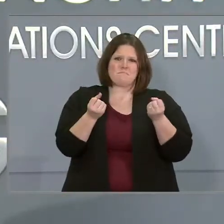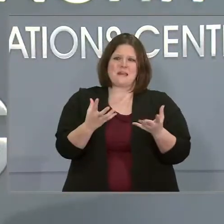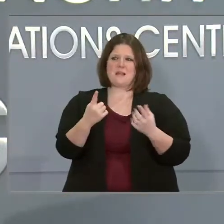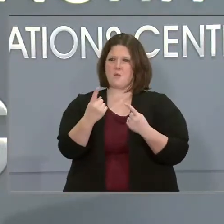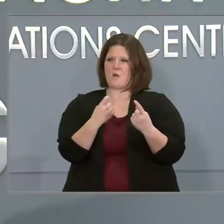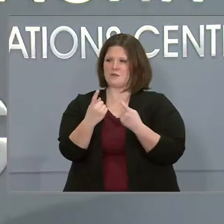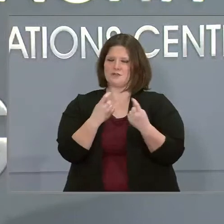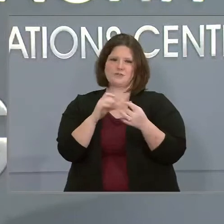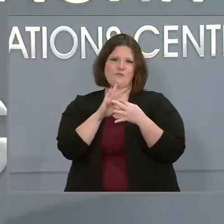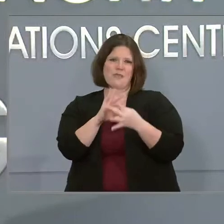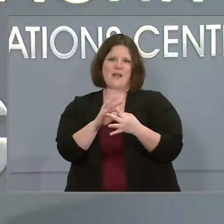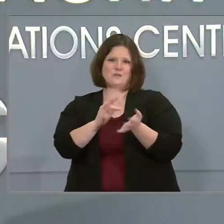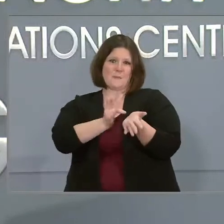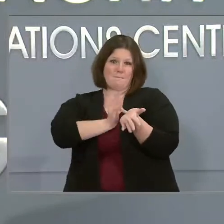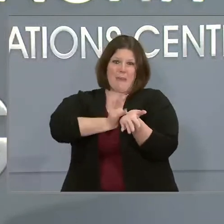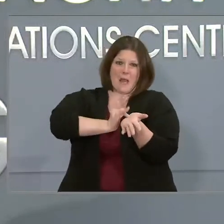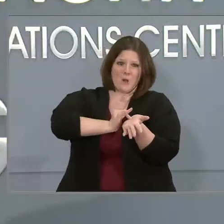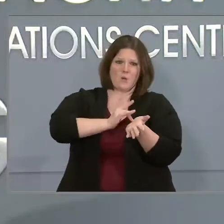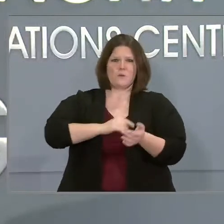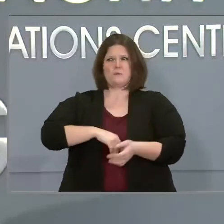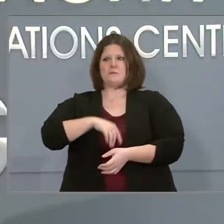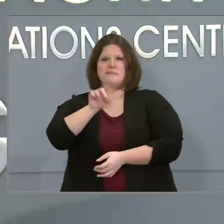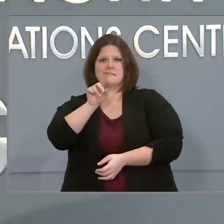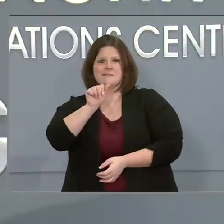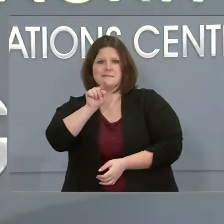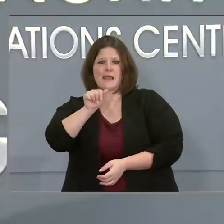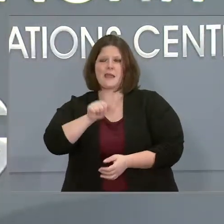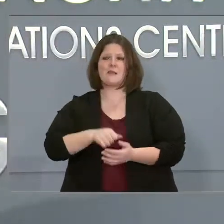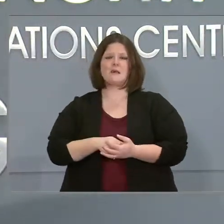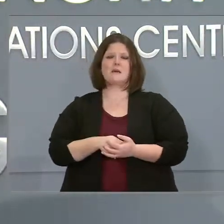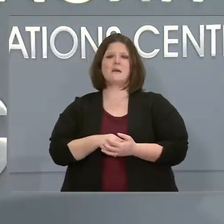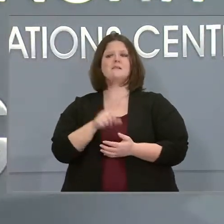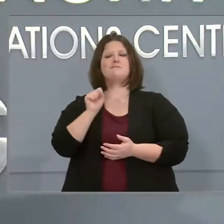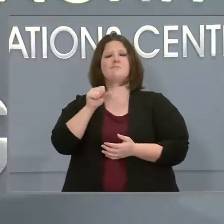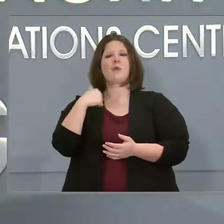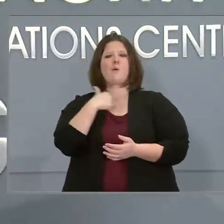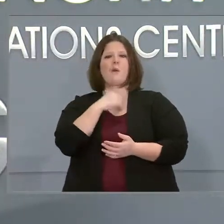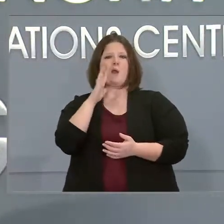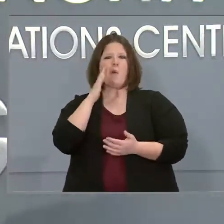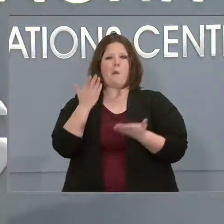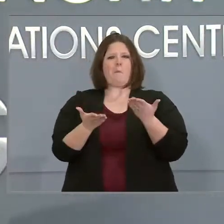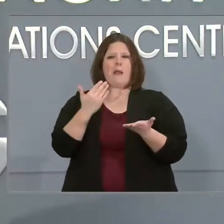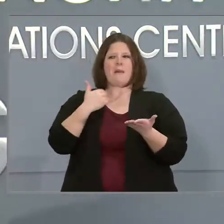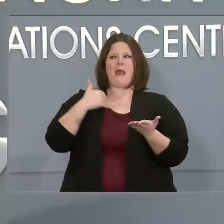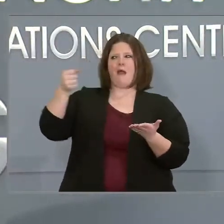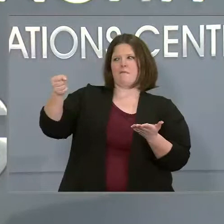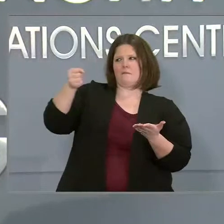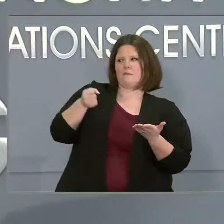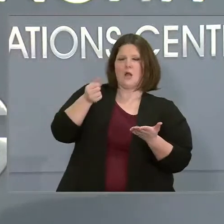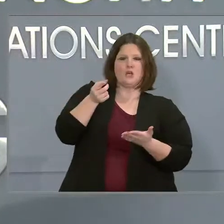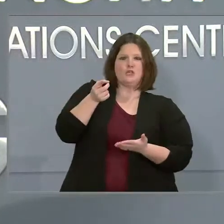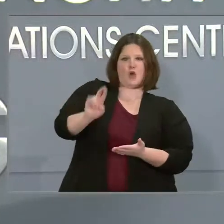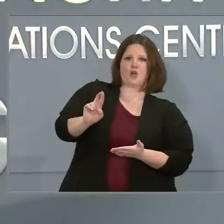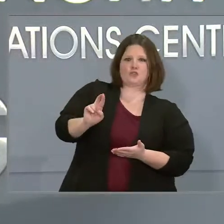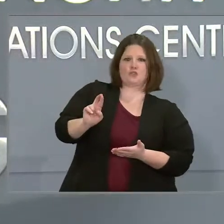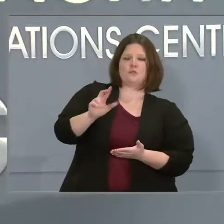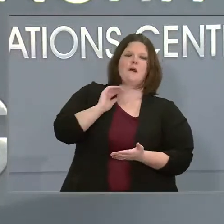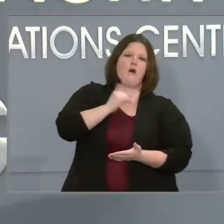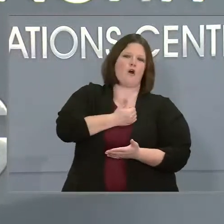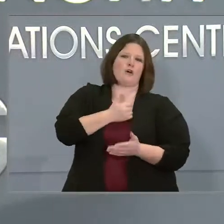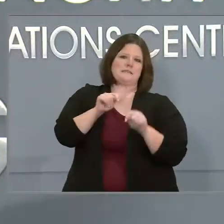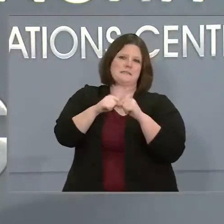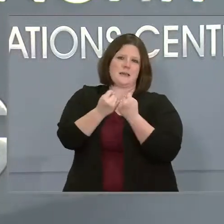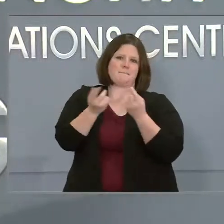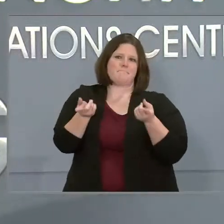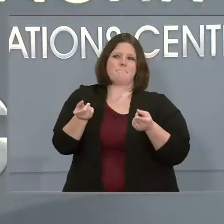about medical data, et cetera, we will probably have a doctor from our team who will be with